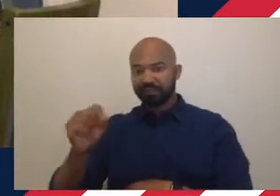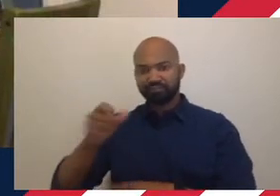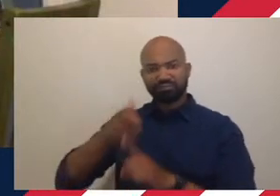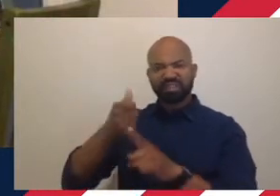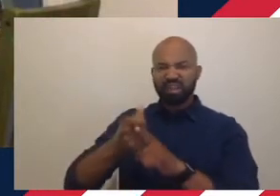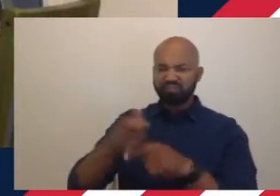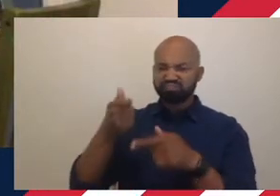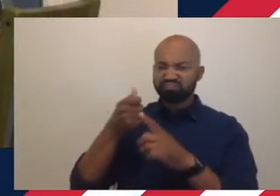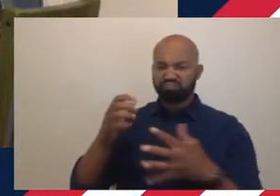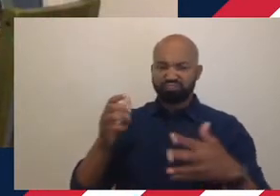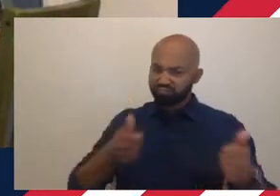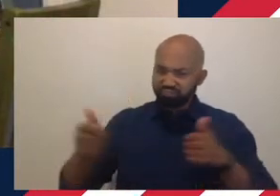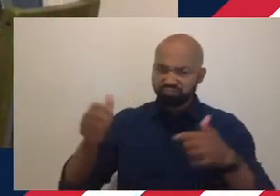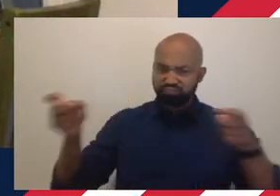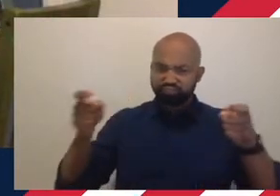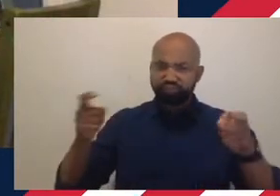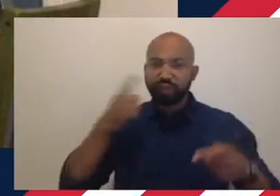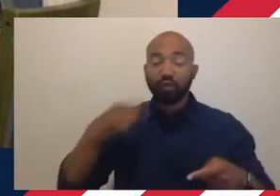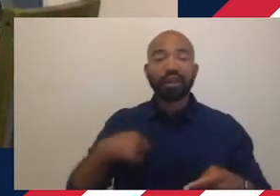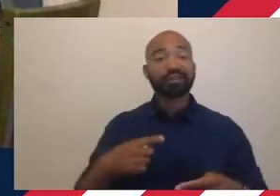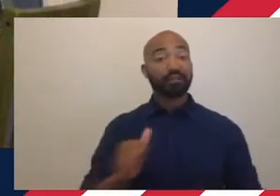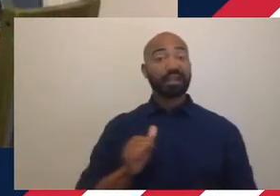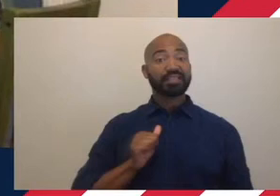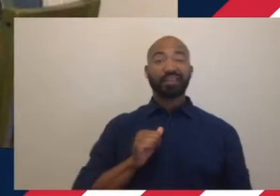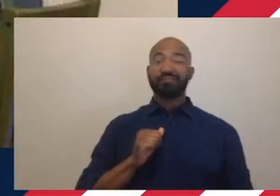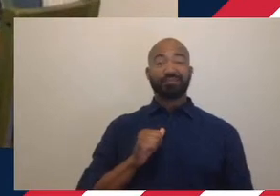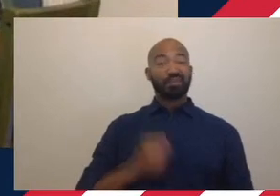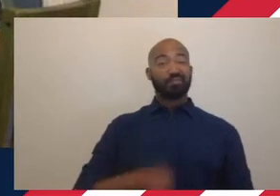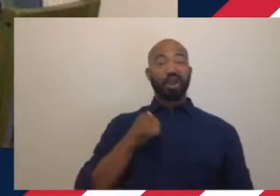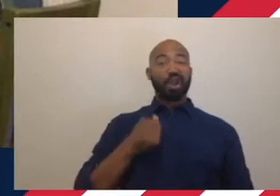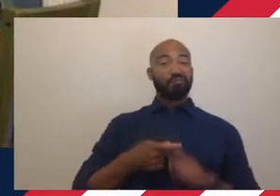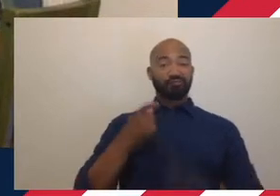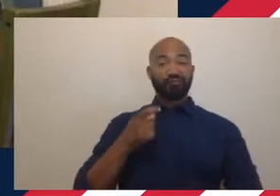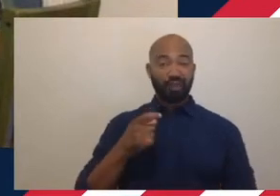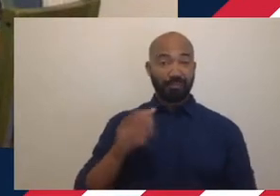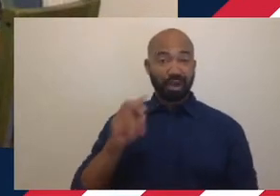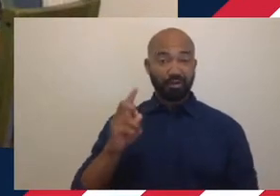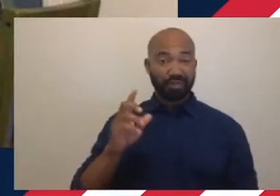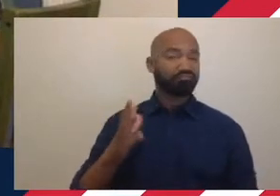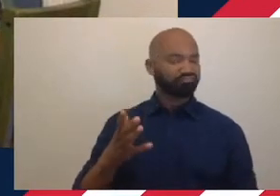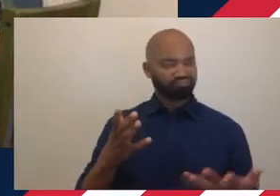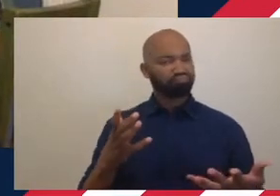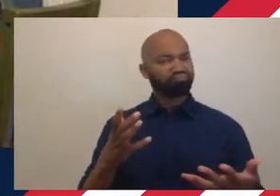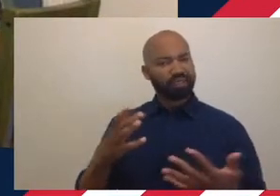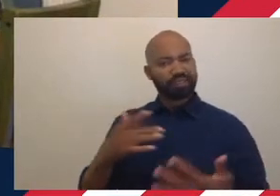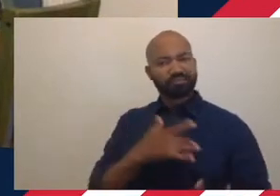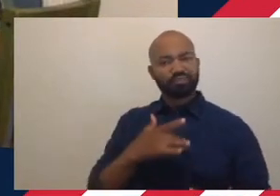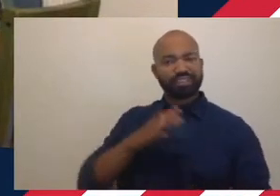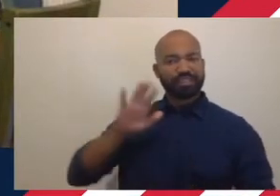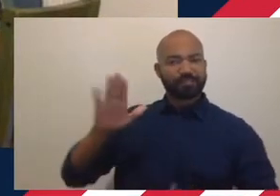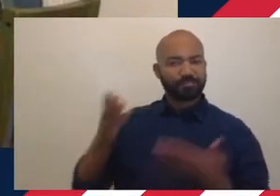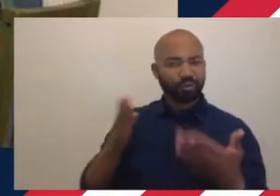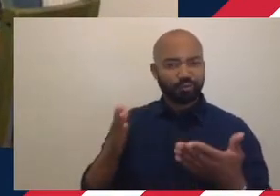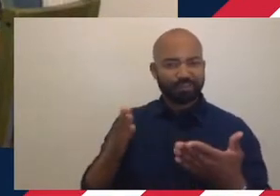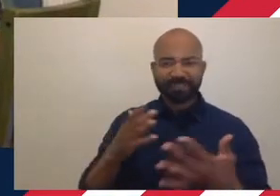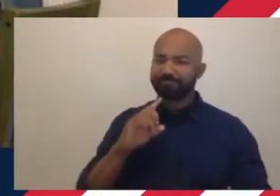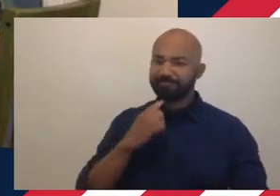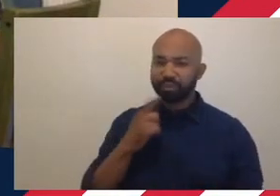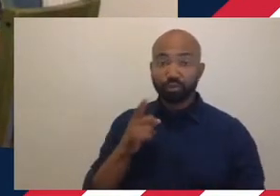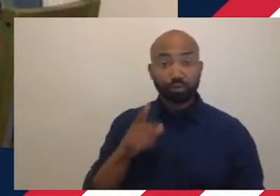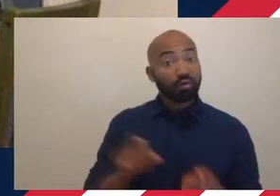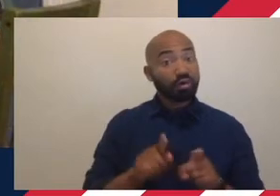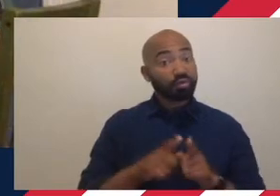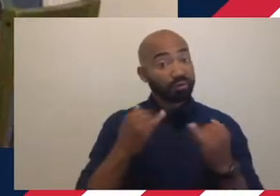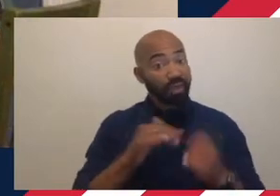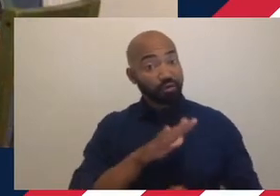Marylander, I so miss him, and we so appreciate his service. We are so confident under your leadership that we